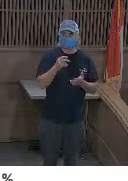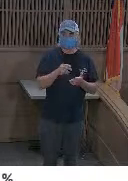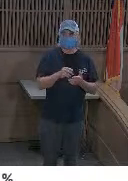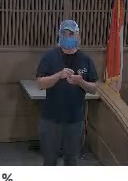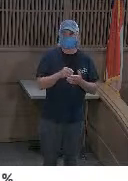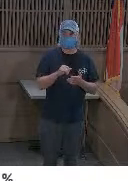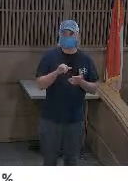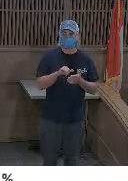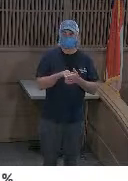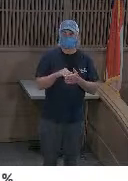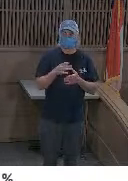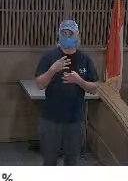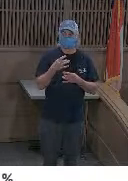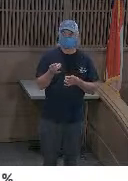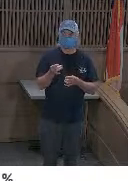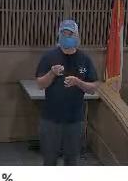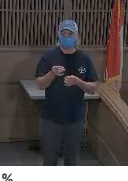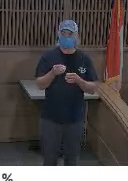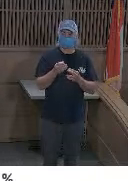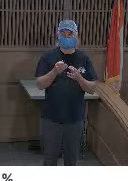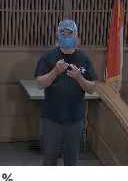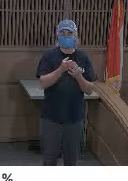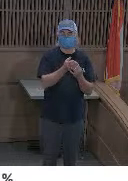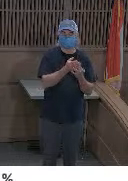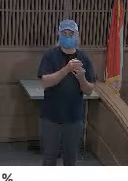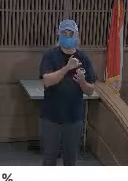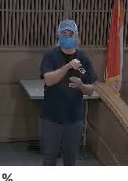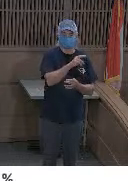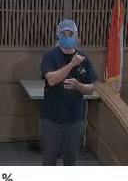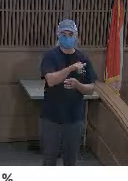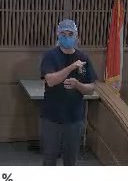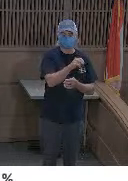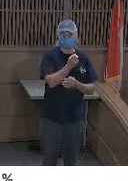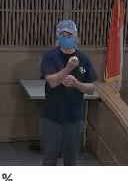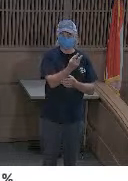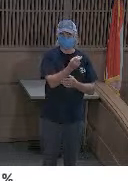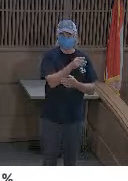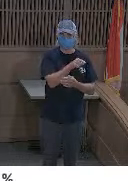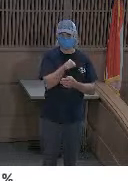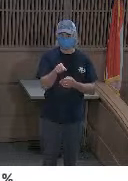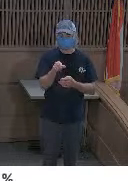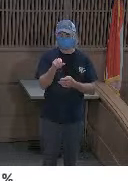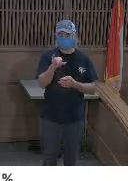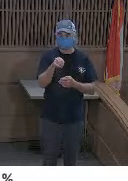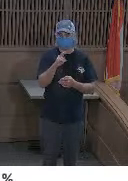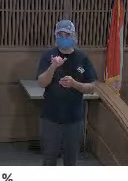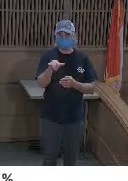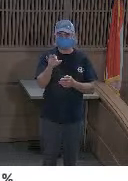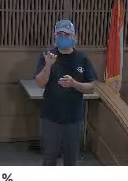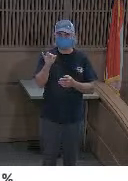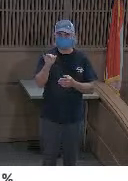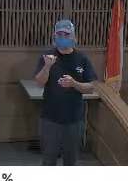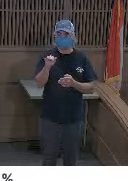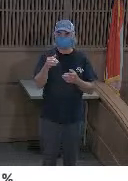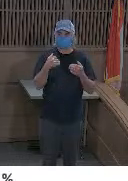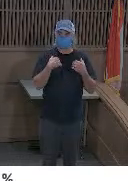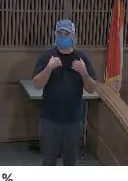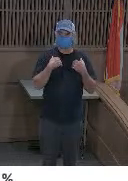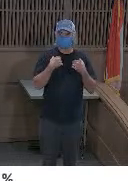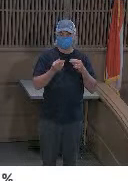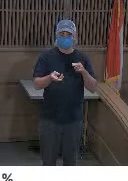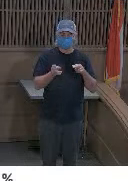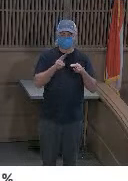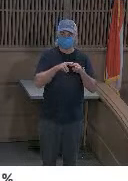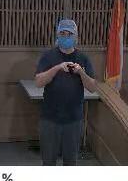is interesting, between July 12th and July 19th, you had an